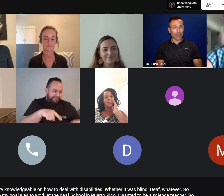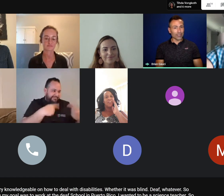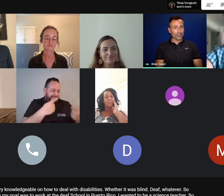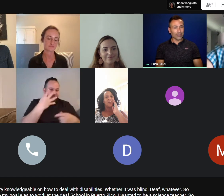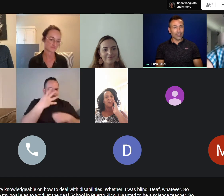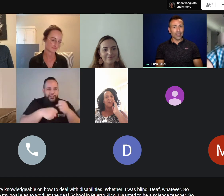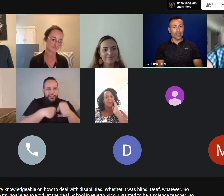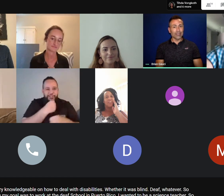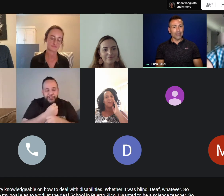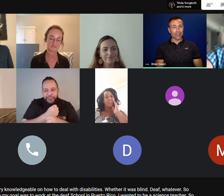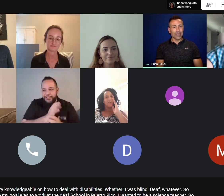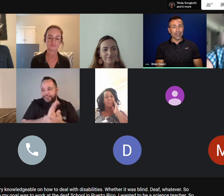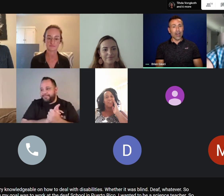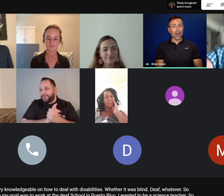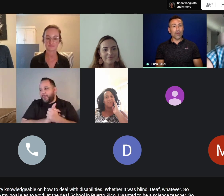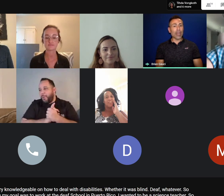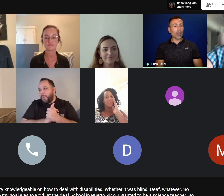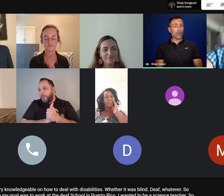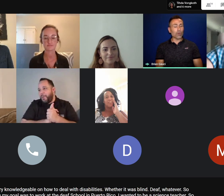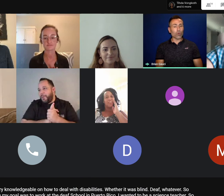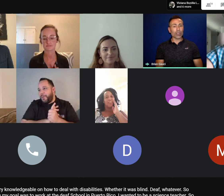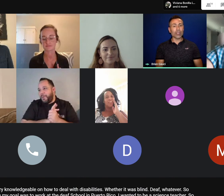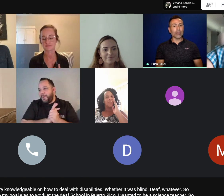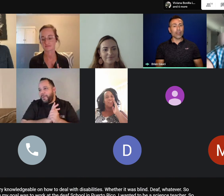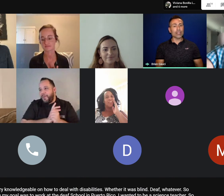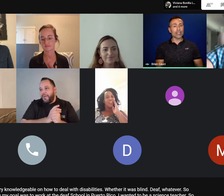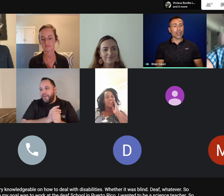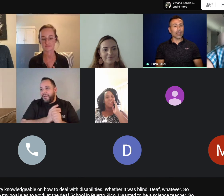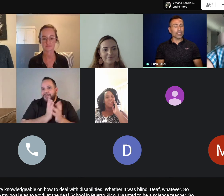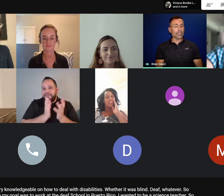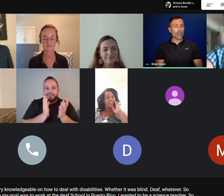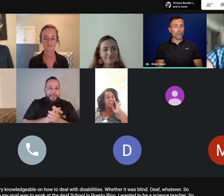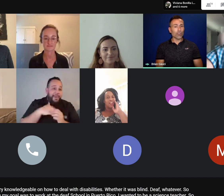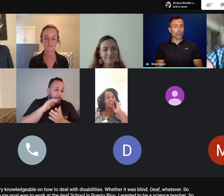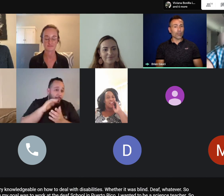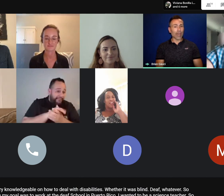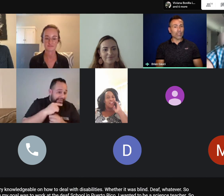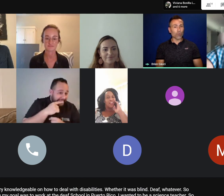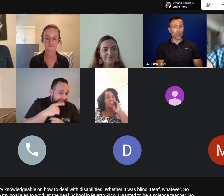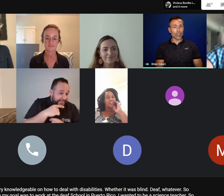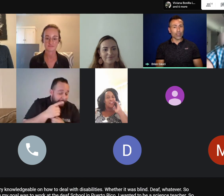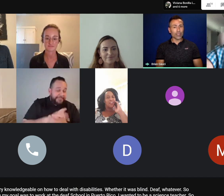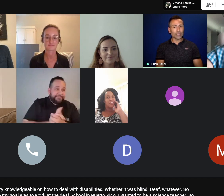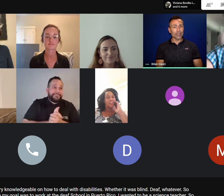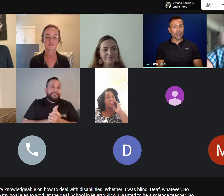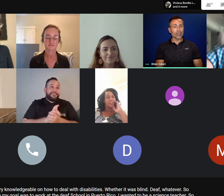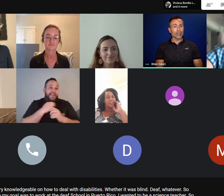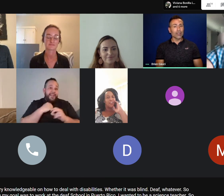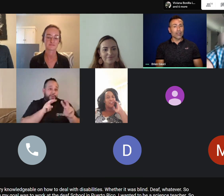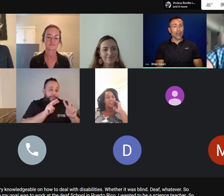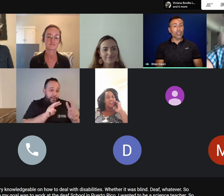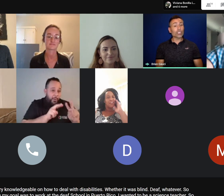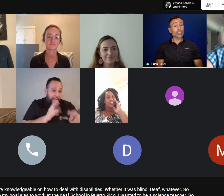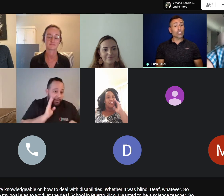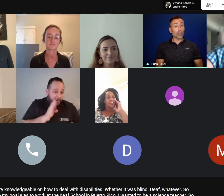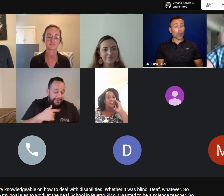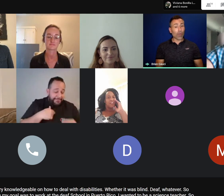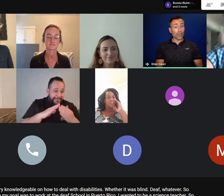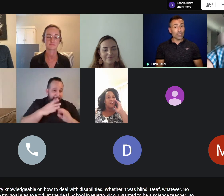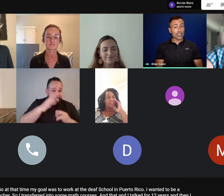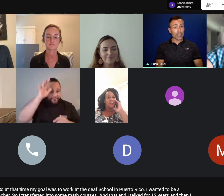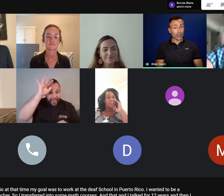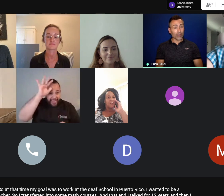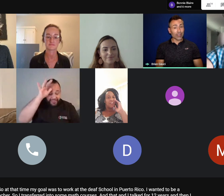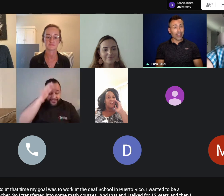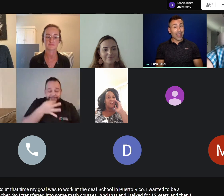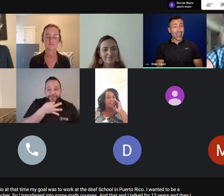very often. And now I've been working here at CILSF for the past 4 years. Just to let you know, my